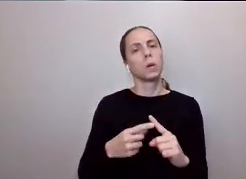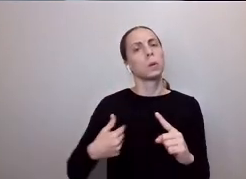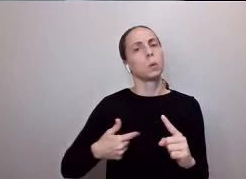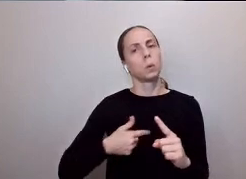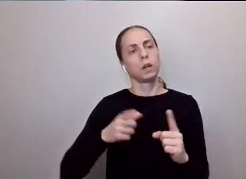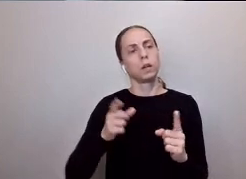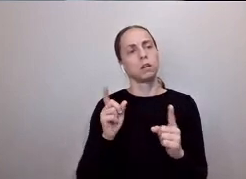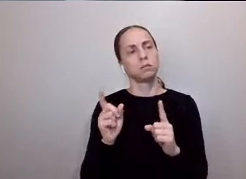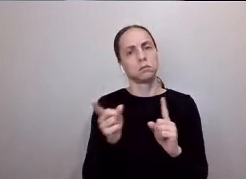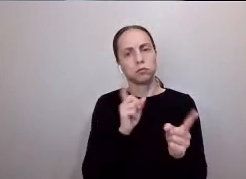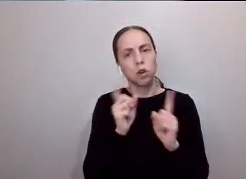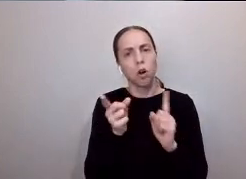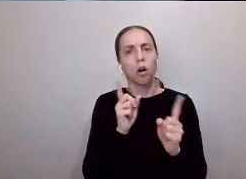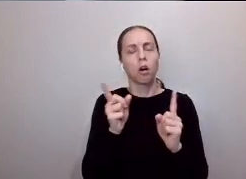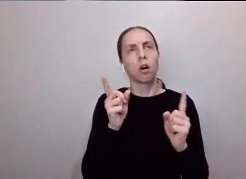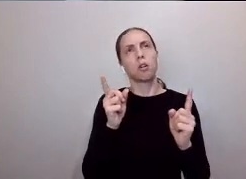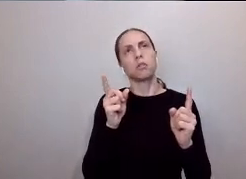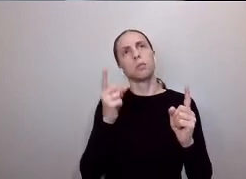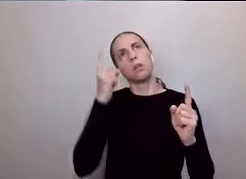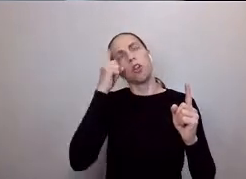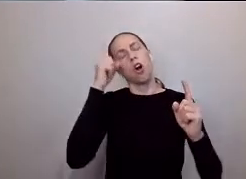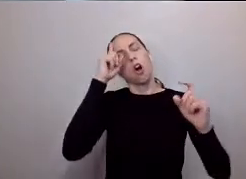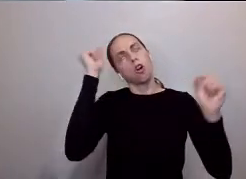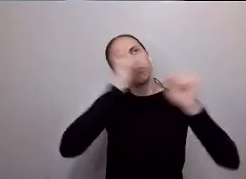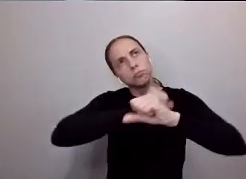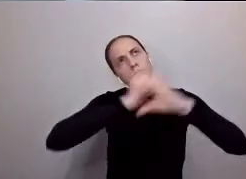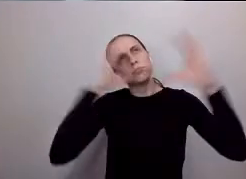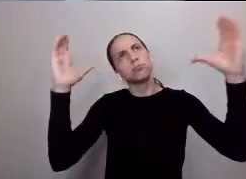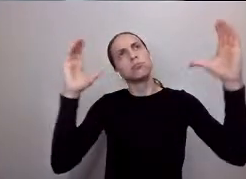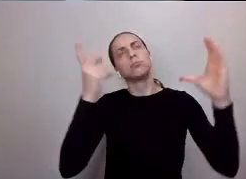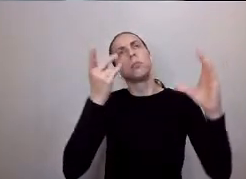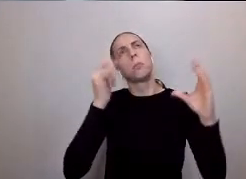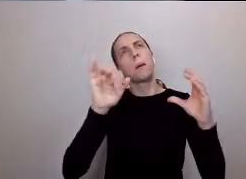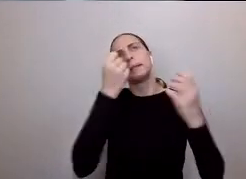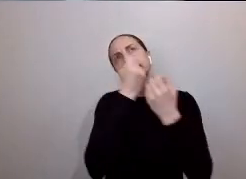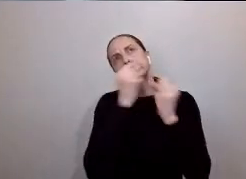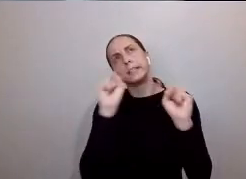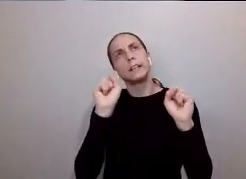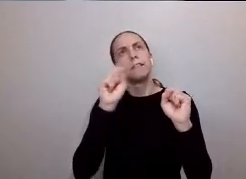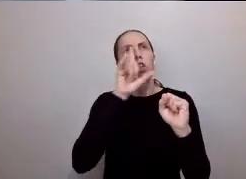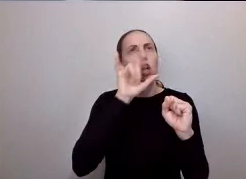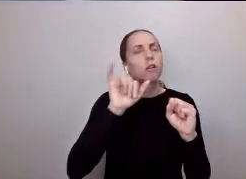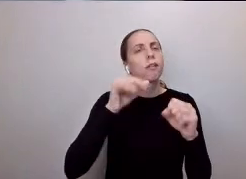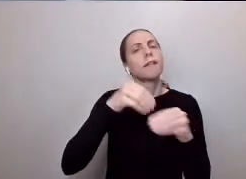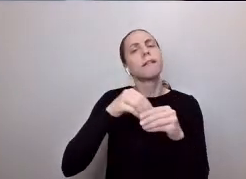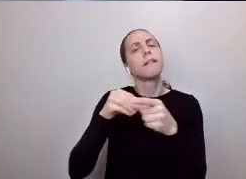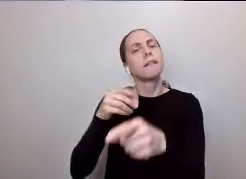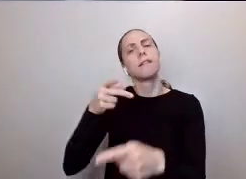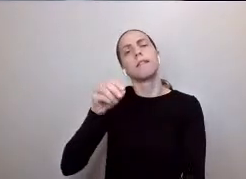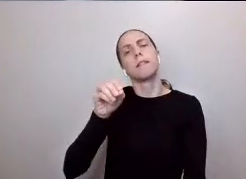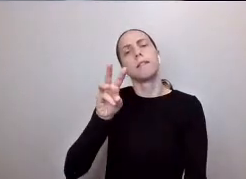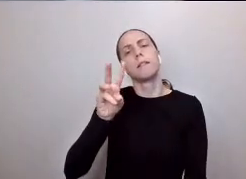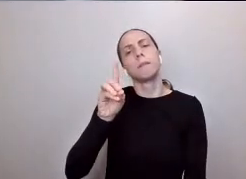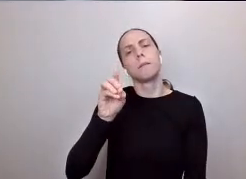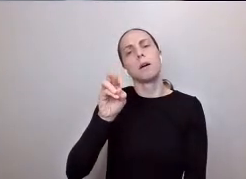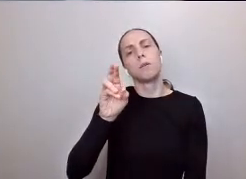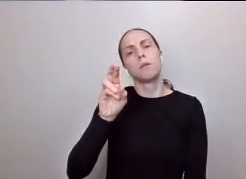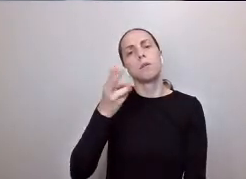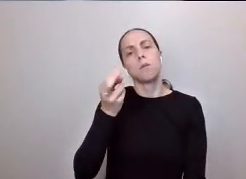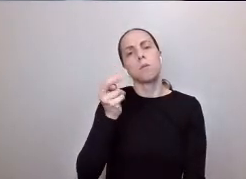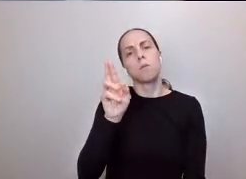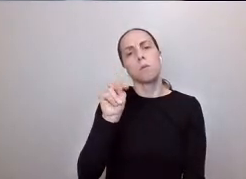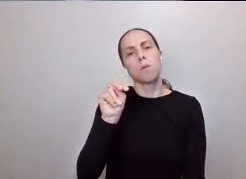reimagining public safety in Powderhorn Park, we talked about having a